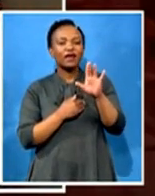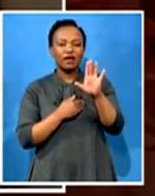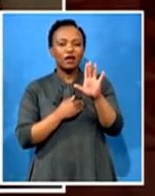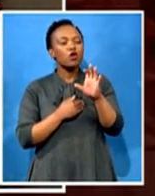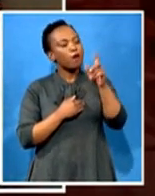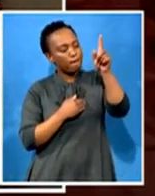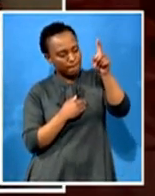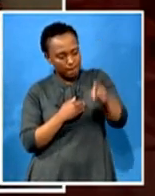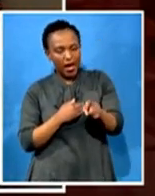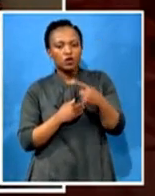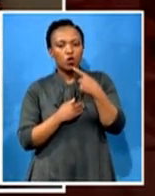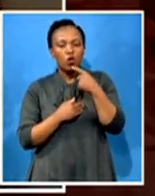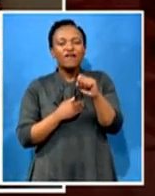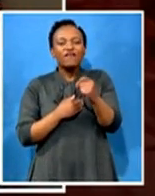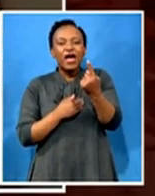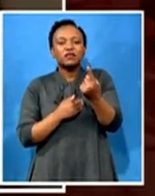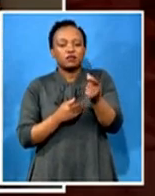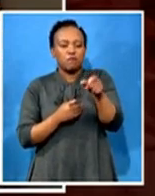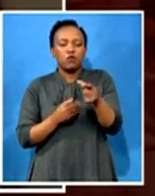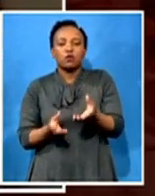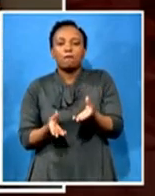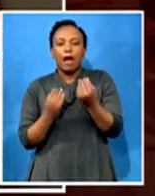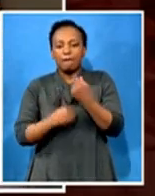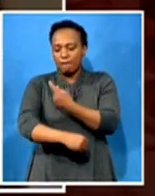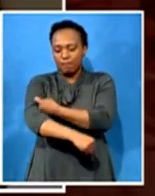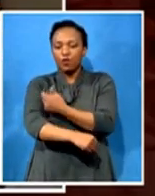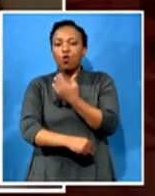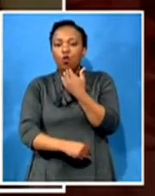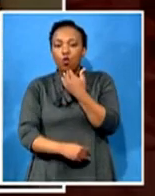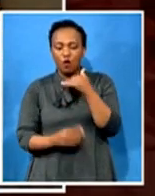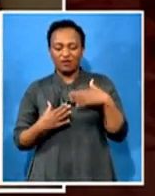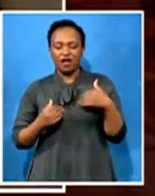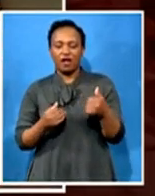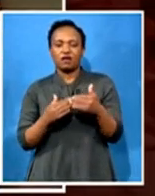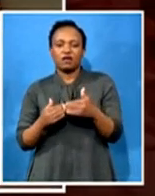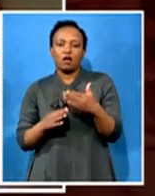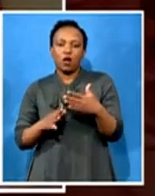and healthcare workers, because that's, we believe, morally, ethically the right thing to do